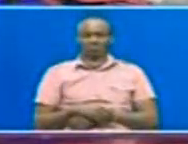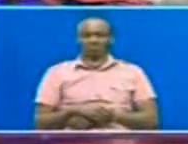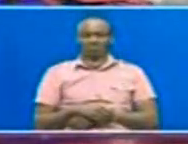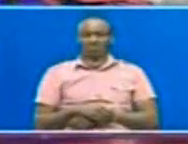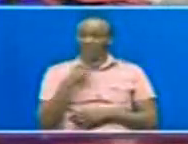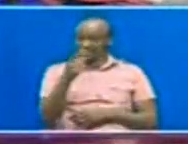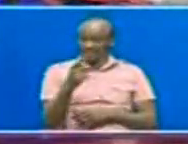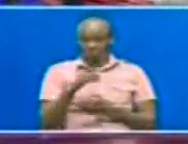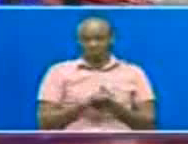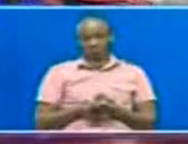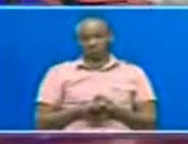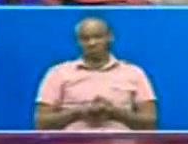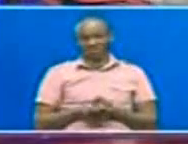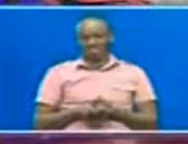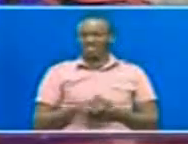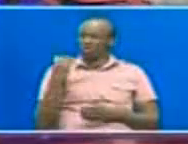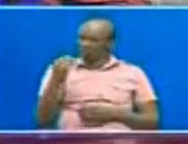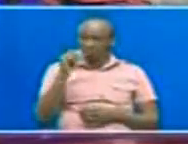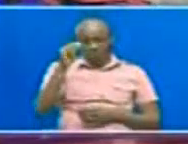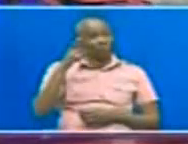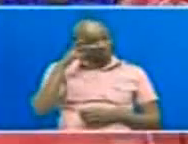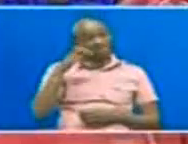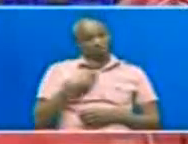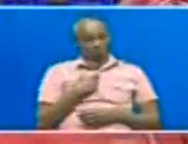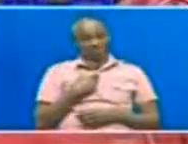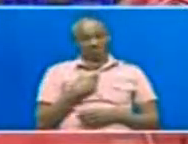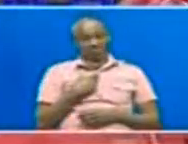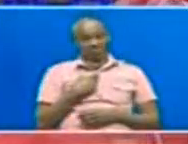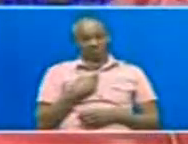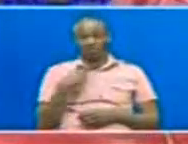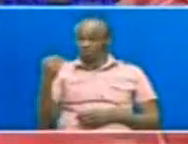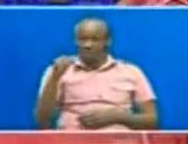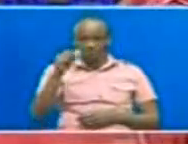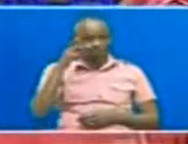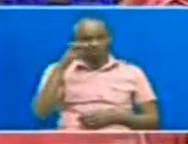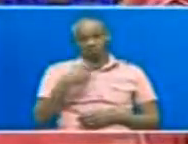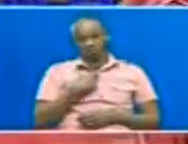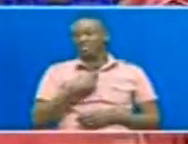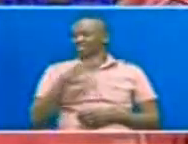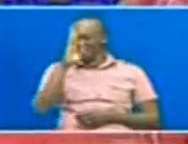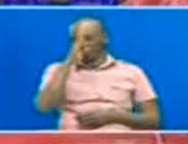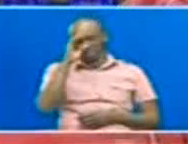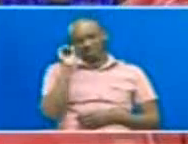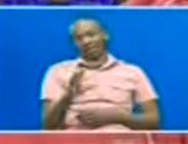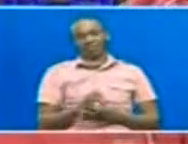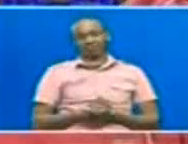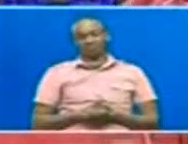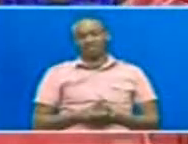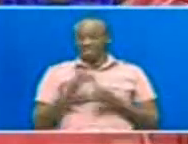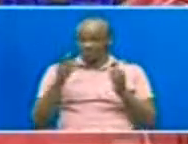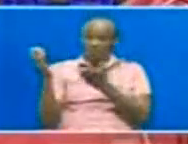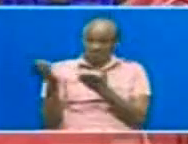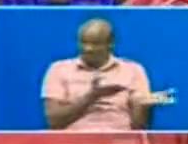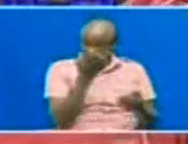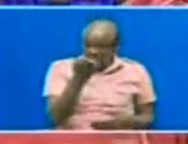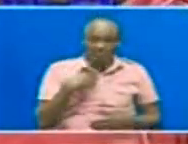Let's leave drinking. Yeah. Kids will listen to me. Hmm? Kids will listen. There's no doubt about Absolutely. It. Absolutely. But if you invite me,